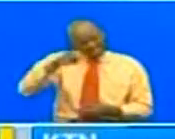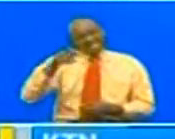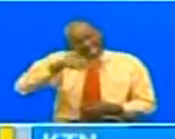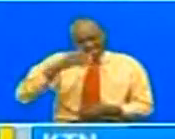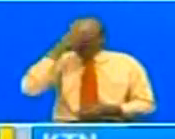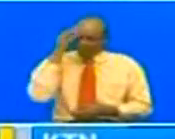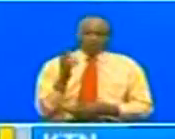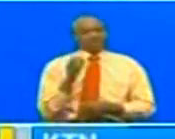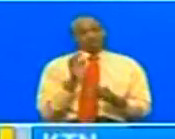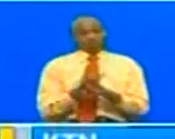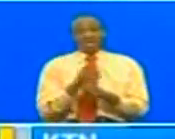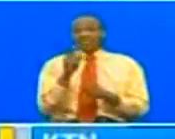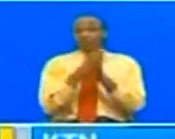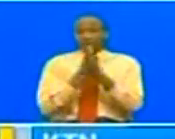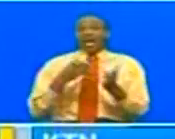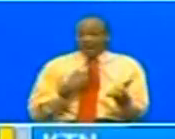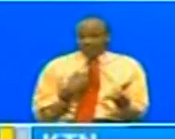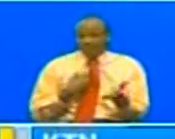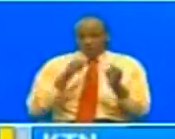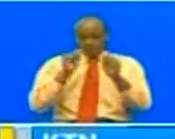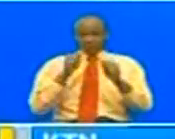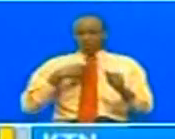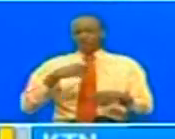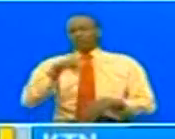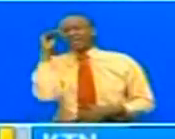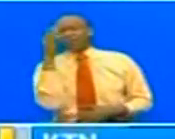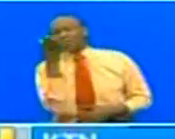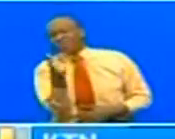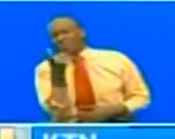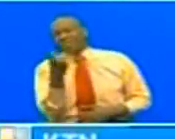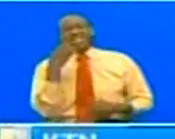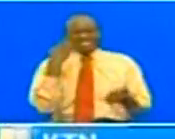will have a story later on that seeks to find out just why it's